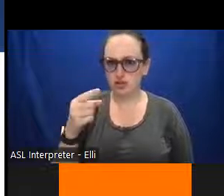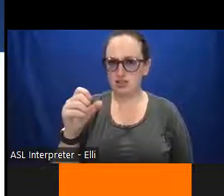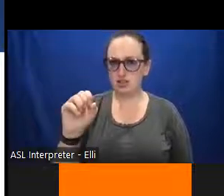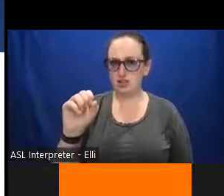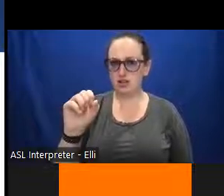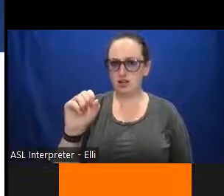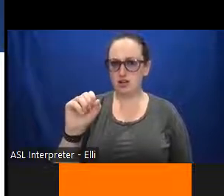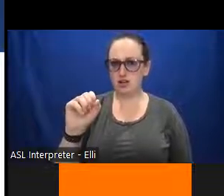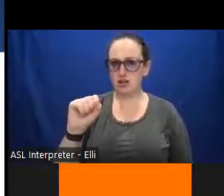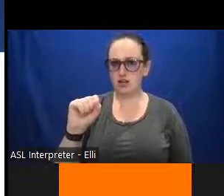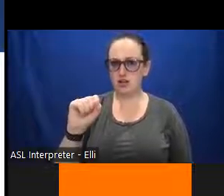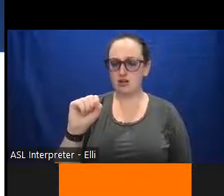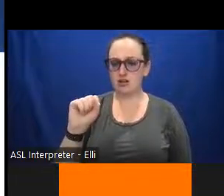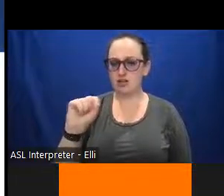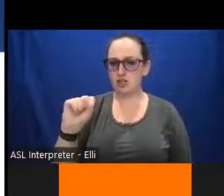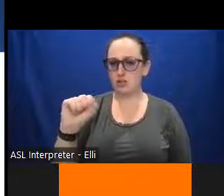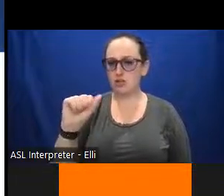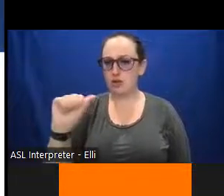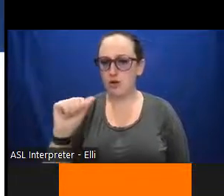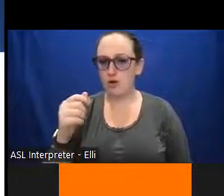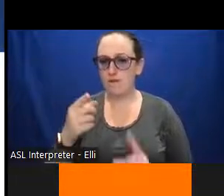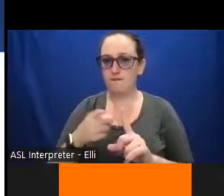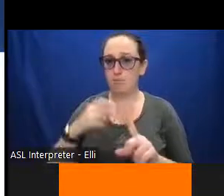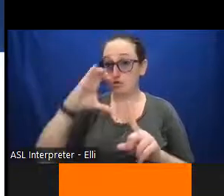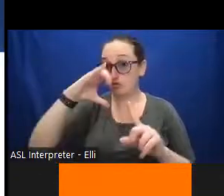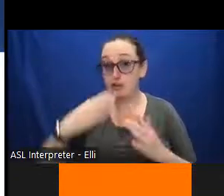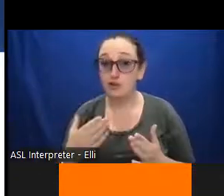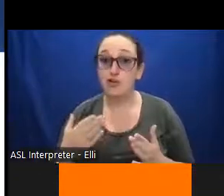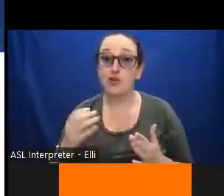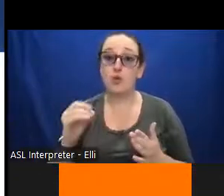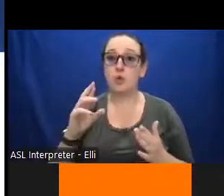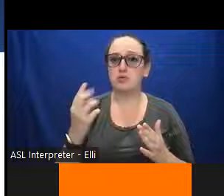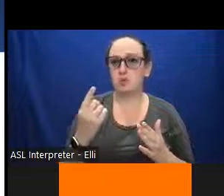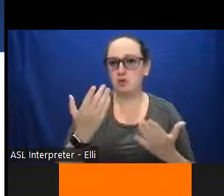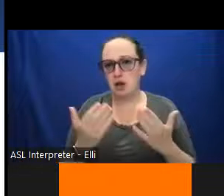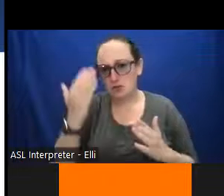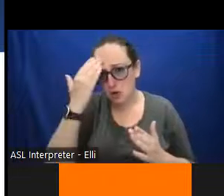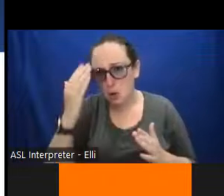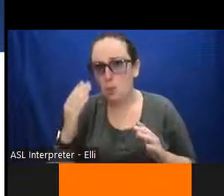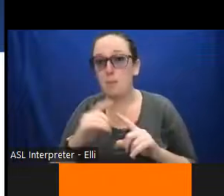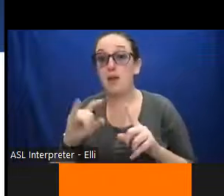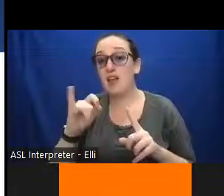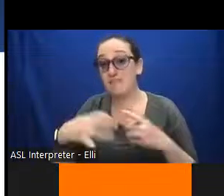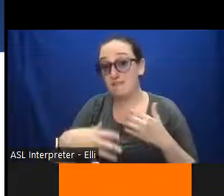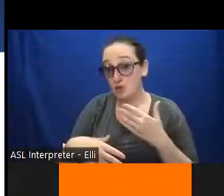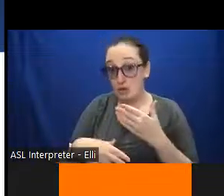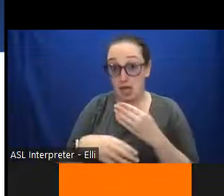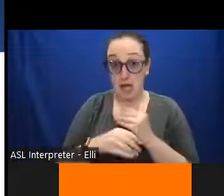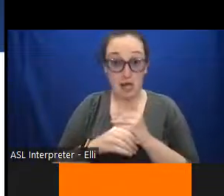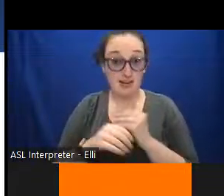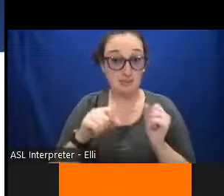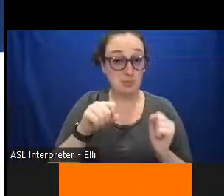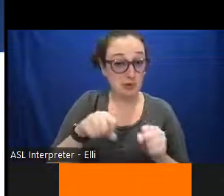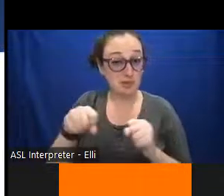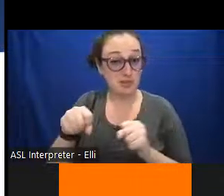assault that's perhaps by a stranger or an acquaintance. If you add the element of